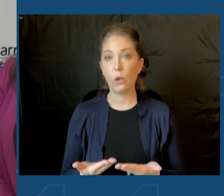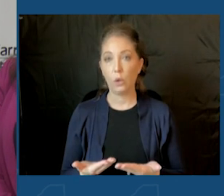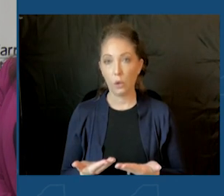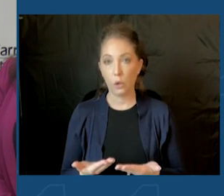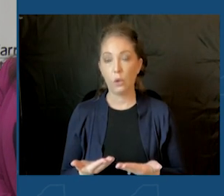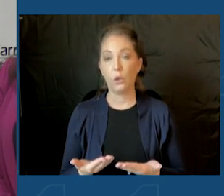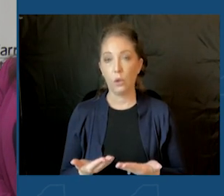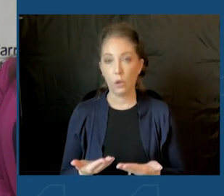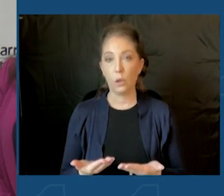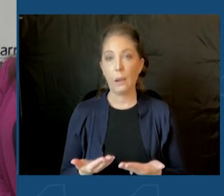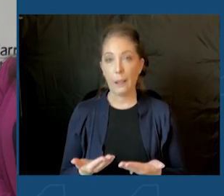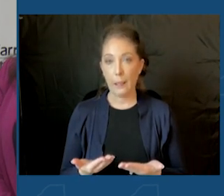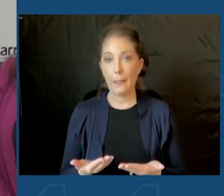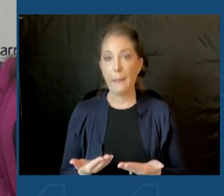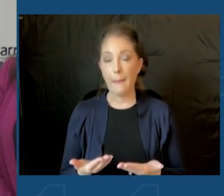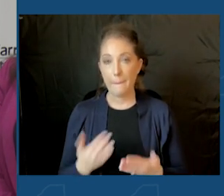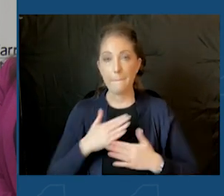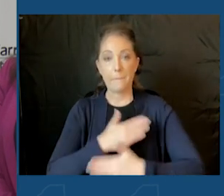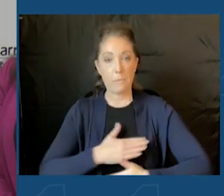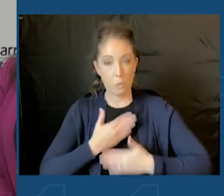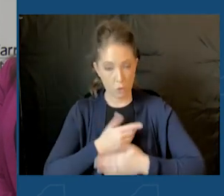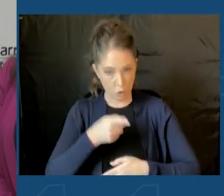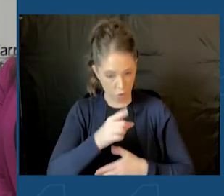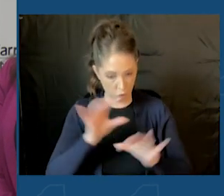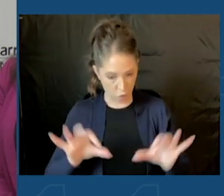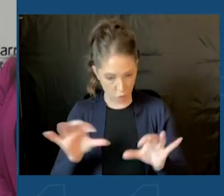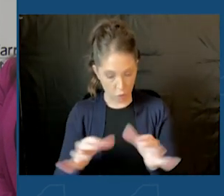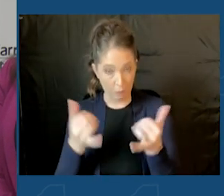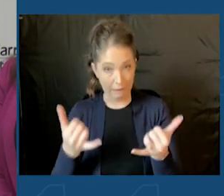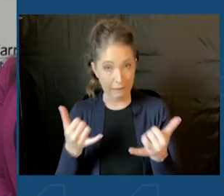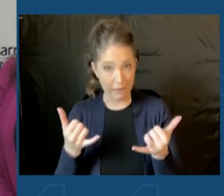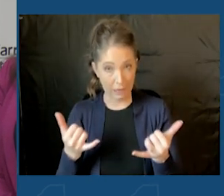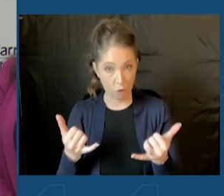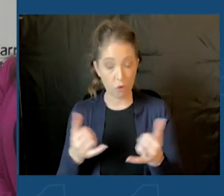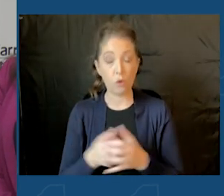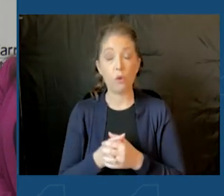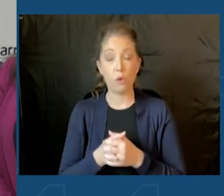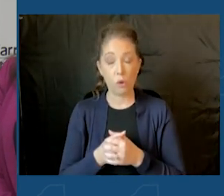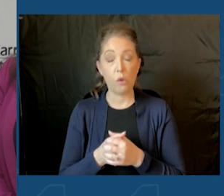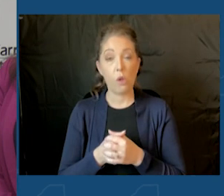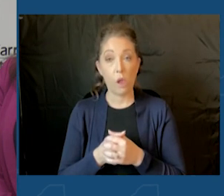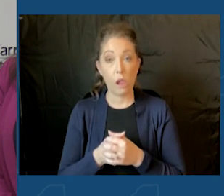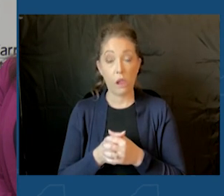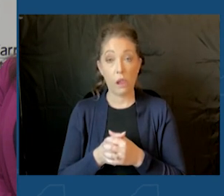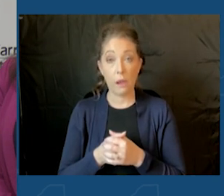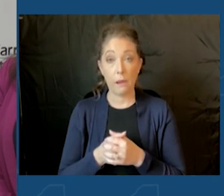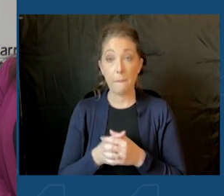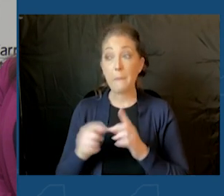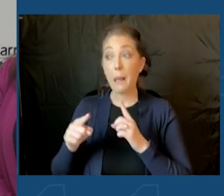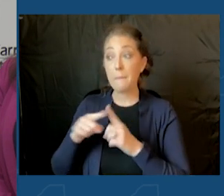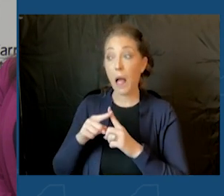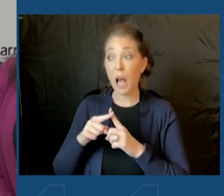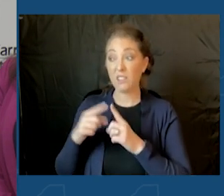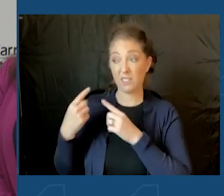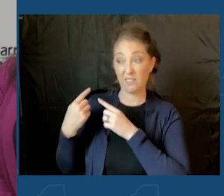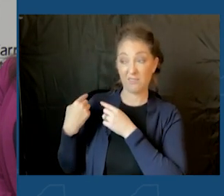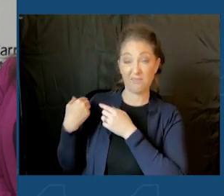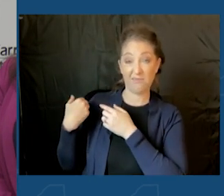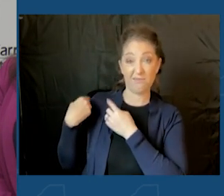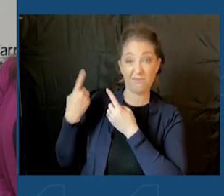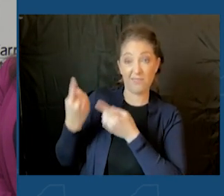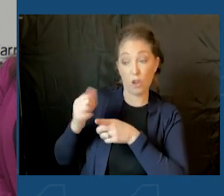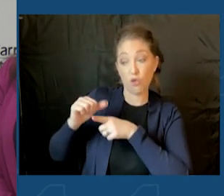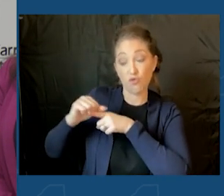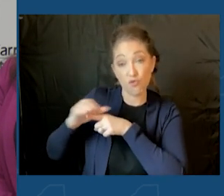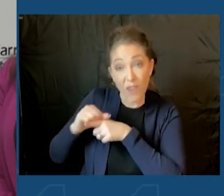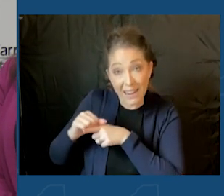appreciates what you've done here today, and in advance of this, the trainings that have been taking place, the communications with